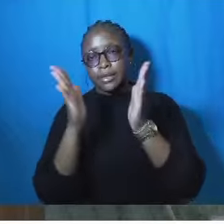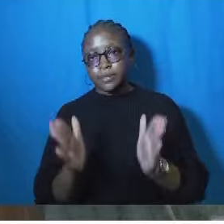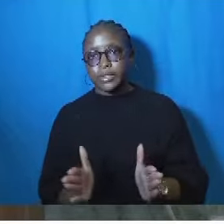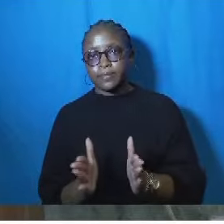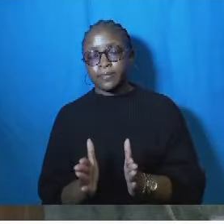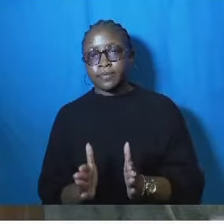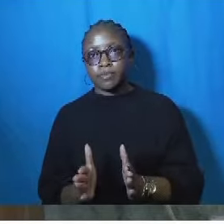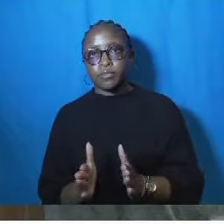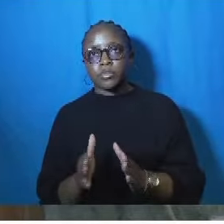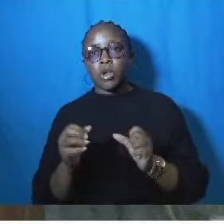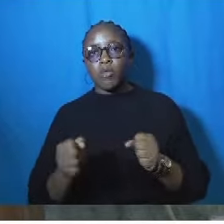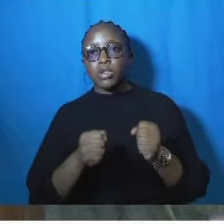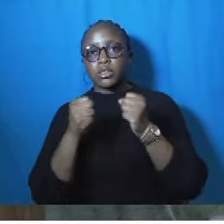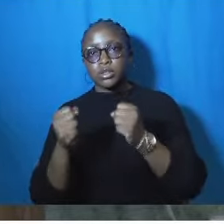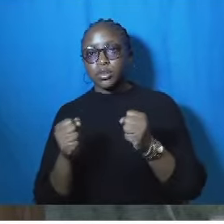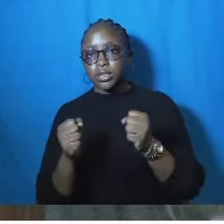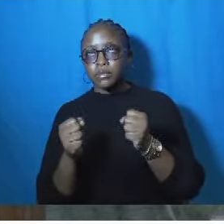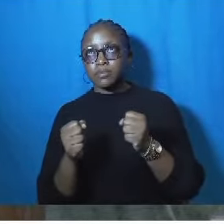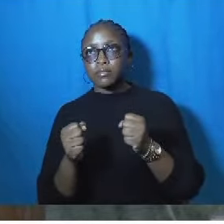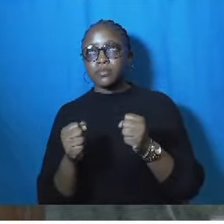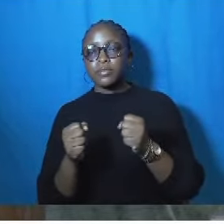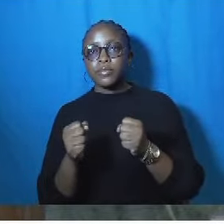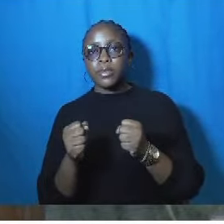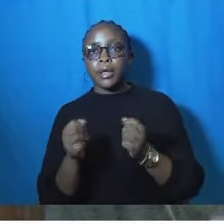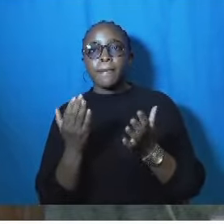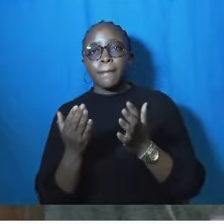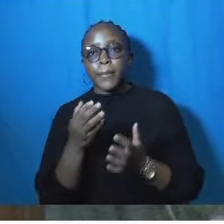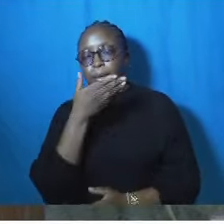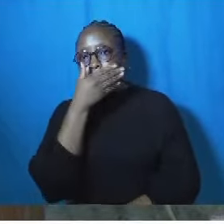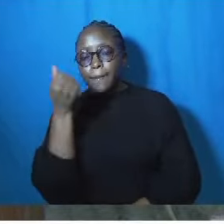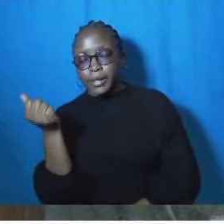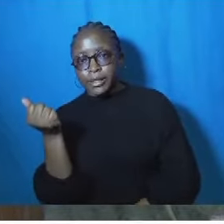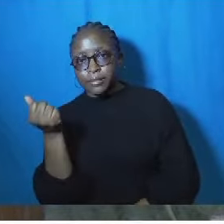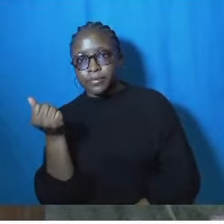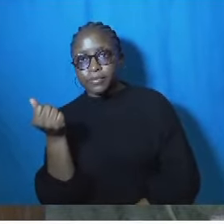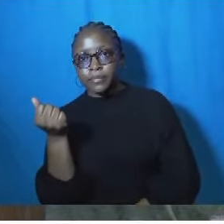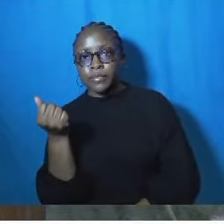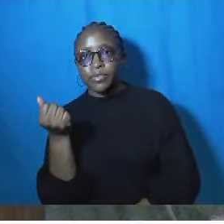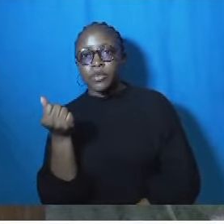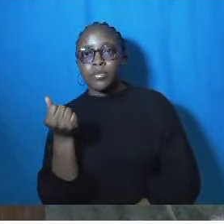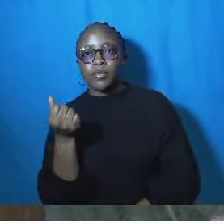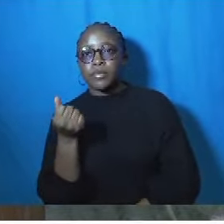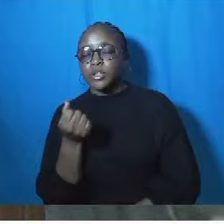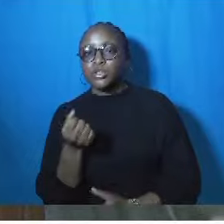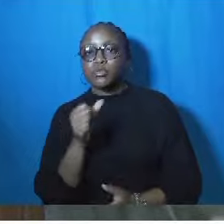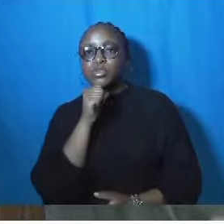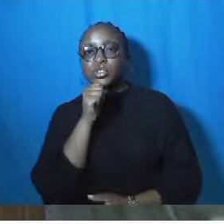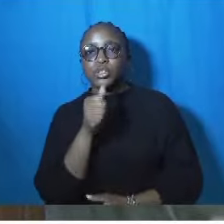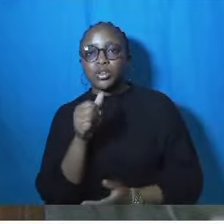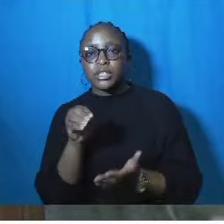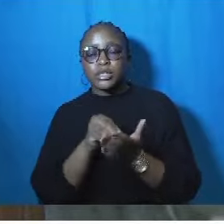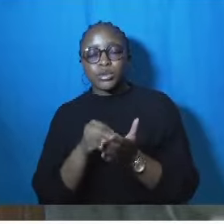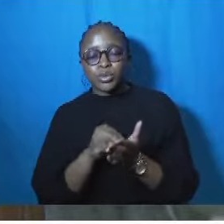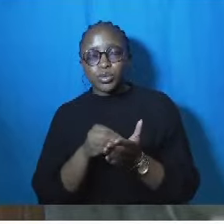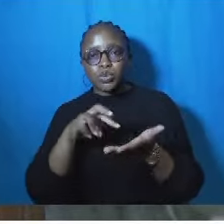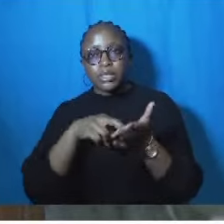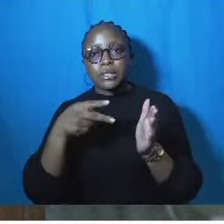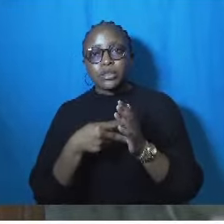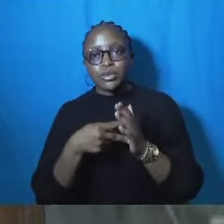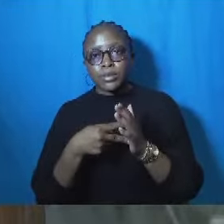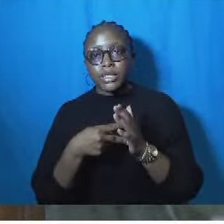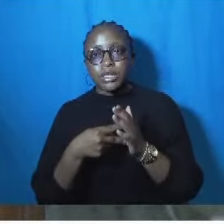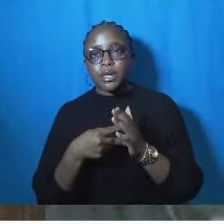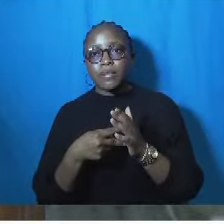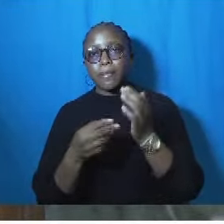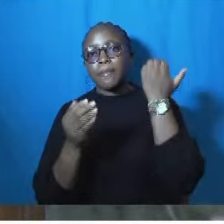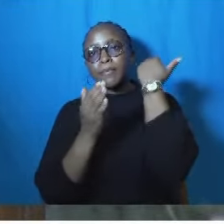The stronger is neither the better nor the weaker the worse. They are equal. It